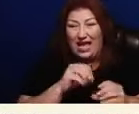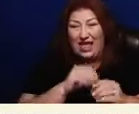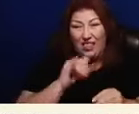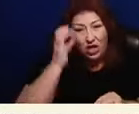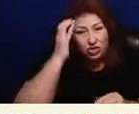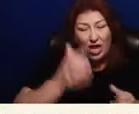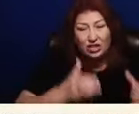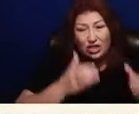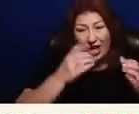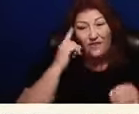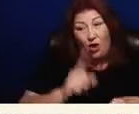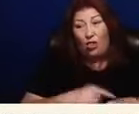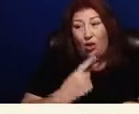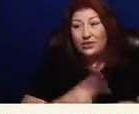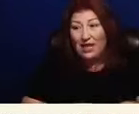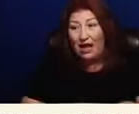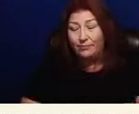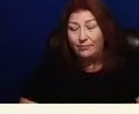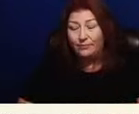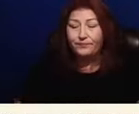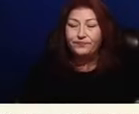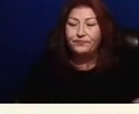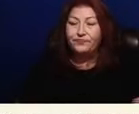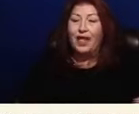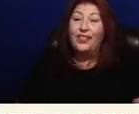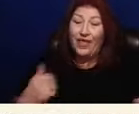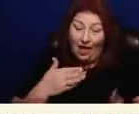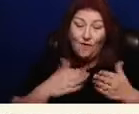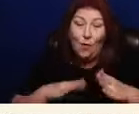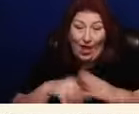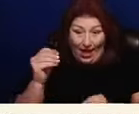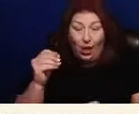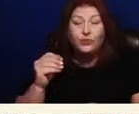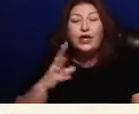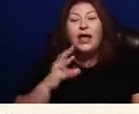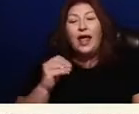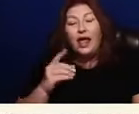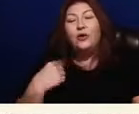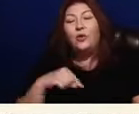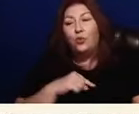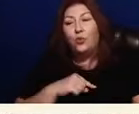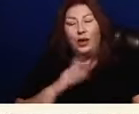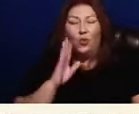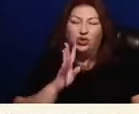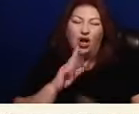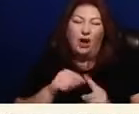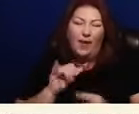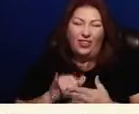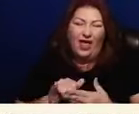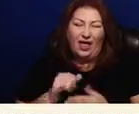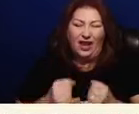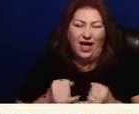time. There is a way out. And when we, and we'll talk about that as the last